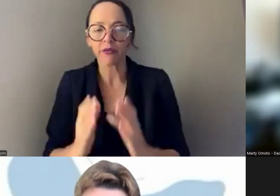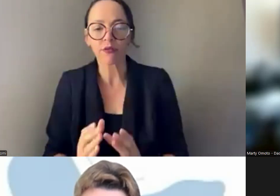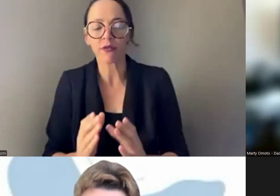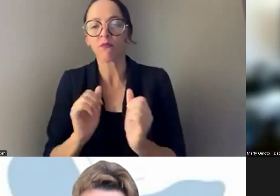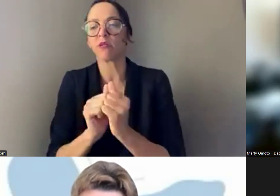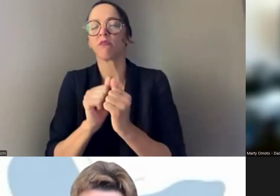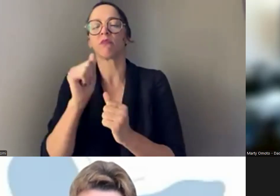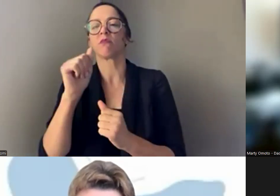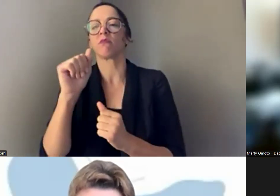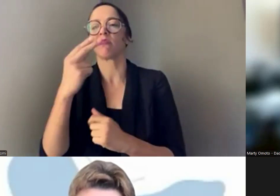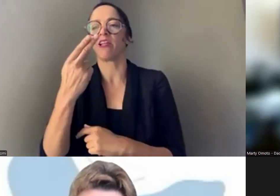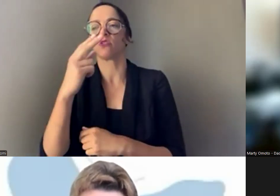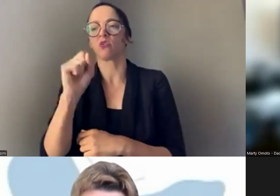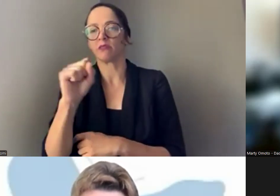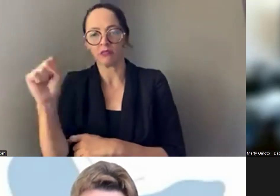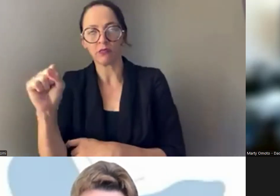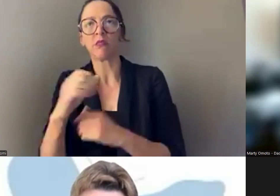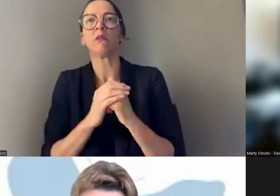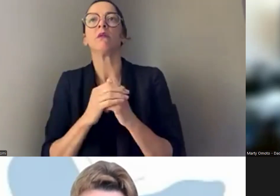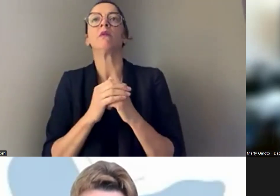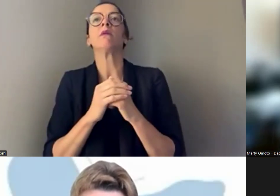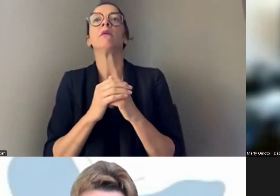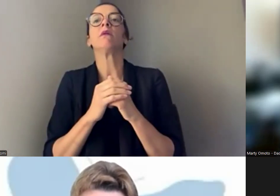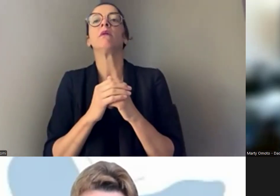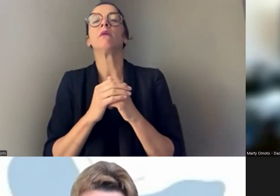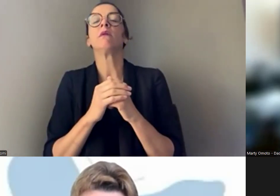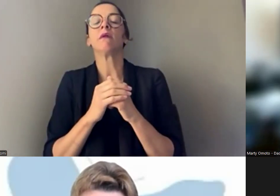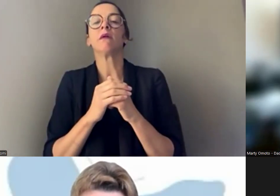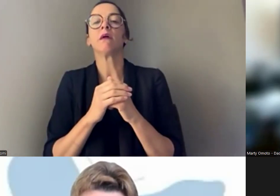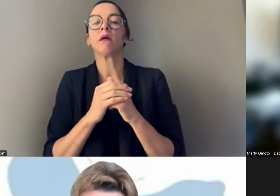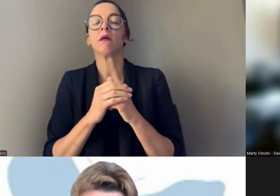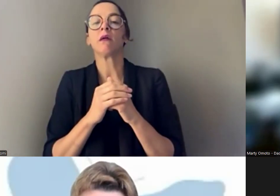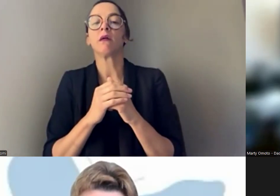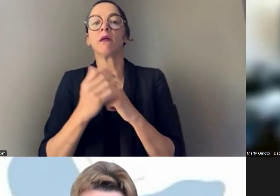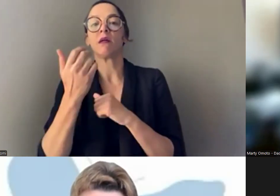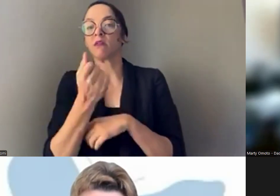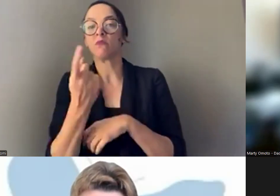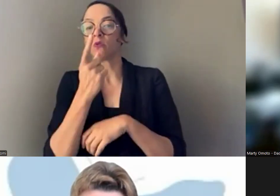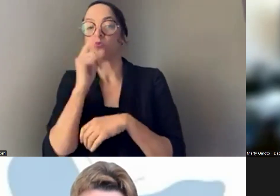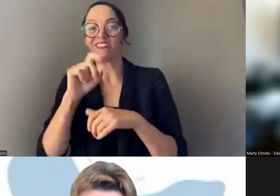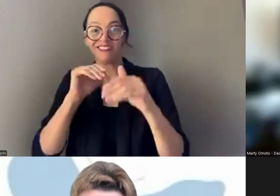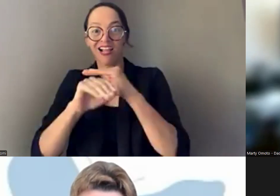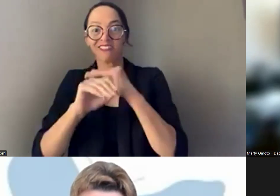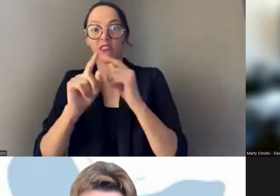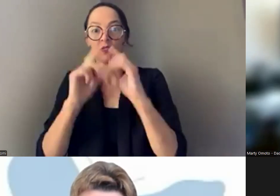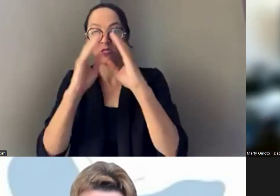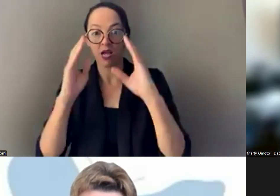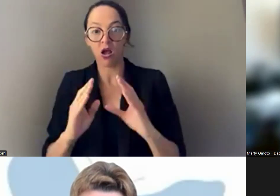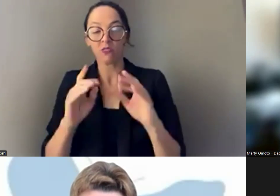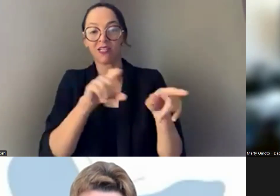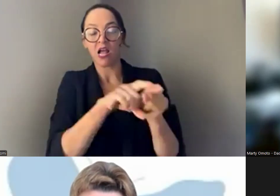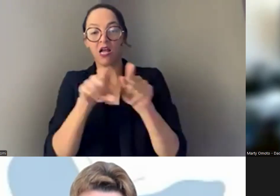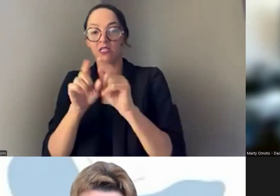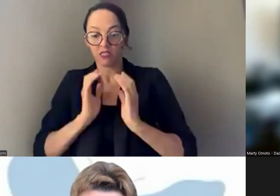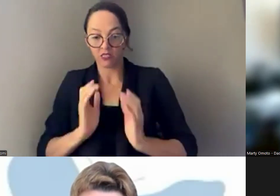others, are need access to that housing, whether as a consumer or as a provider.